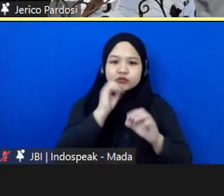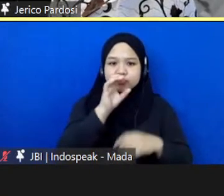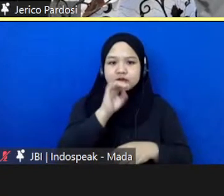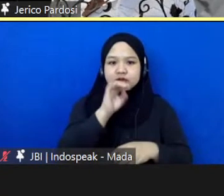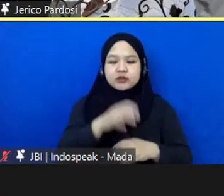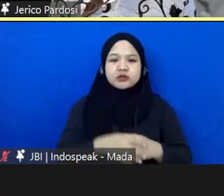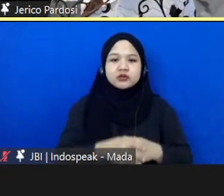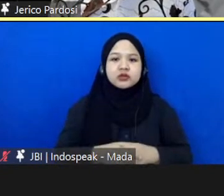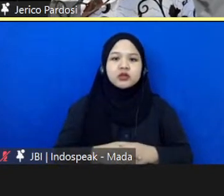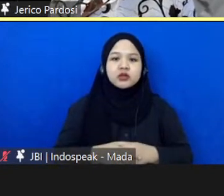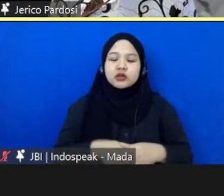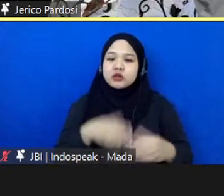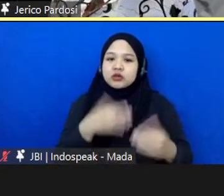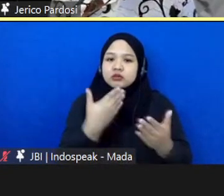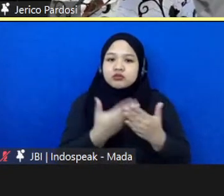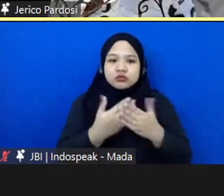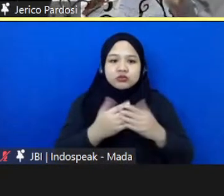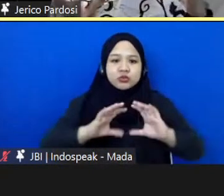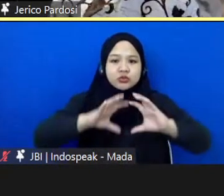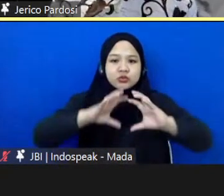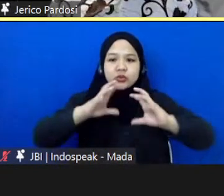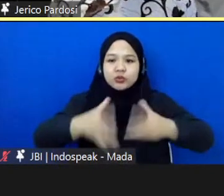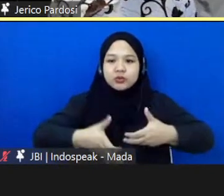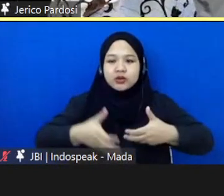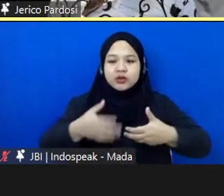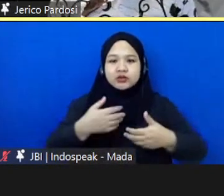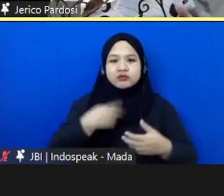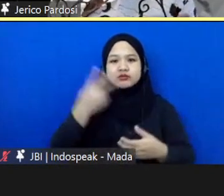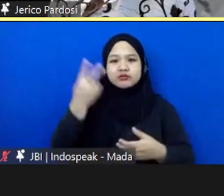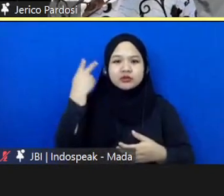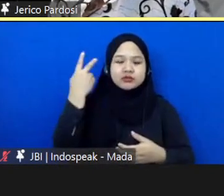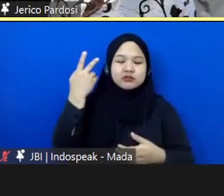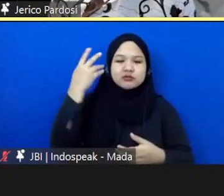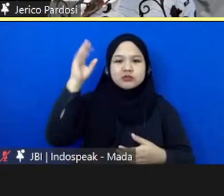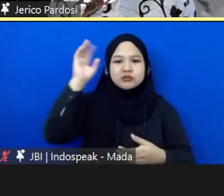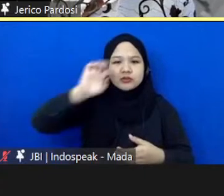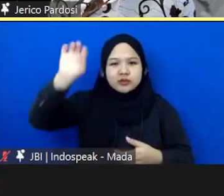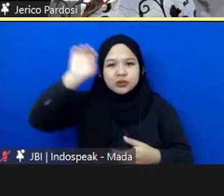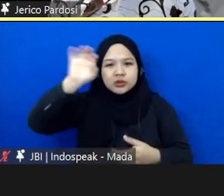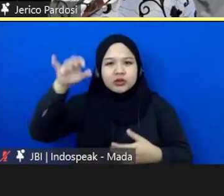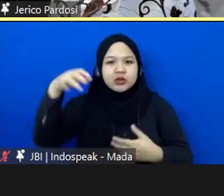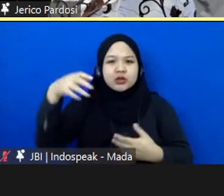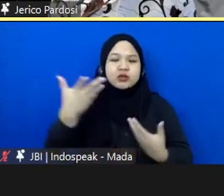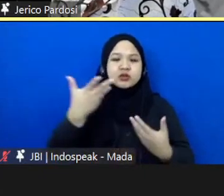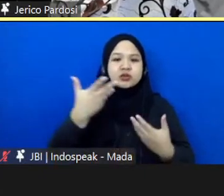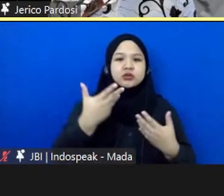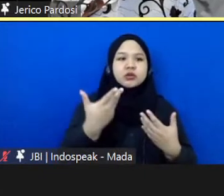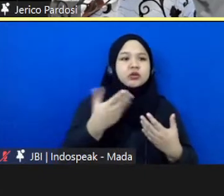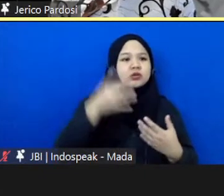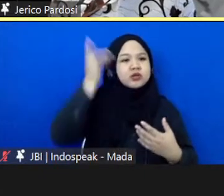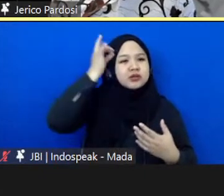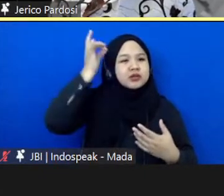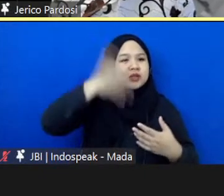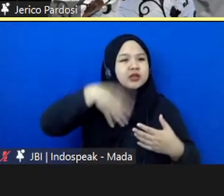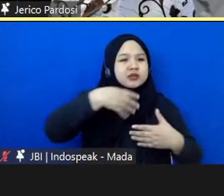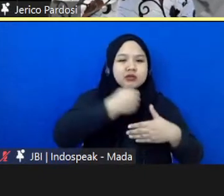evidence historically, actually, this is going back to Europe, going back to the maternity villages back in the 1950s. Yes, it's